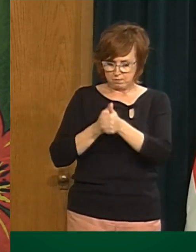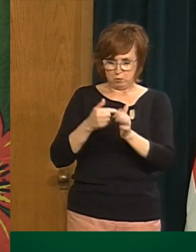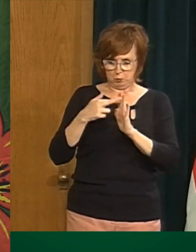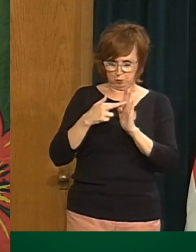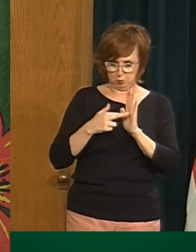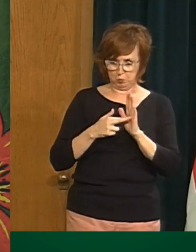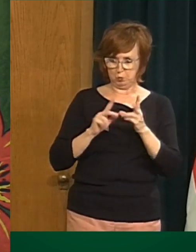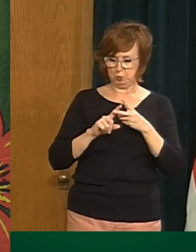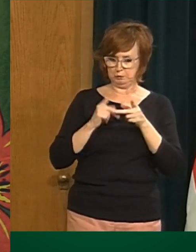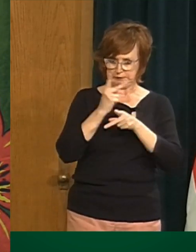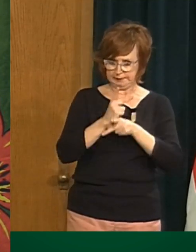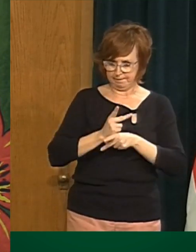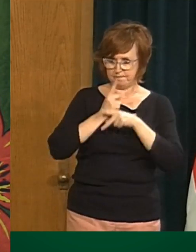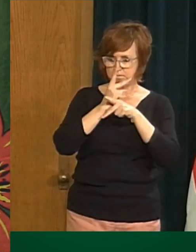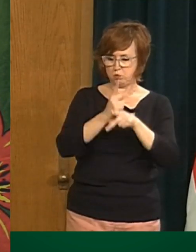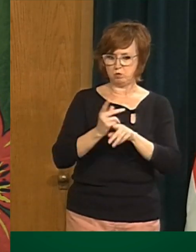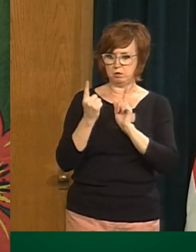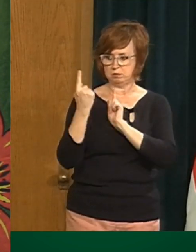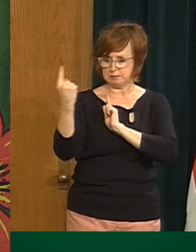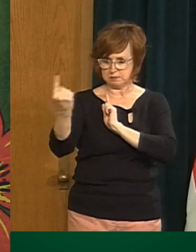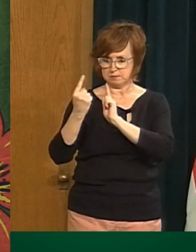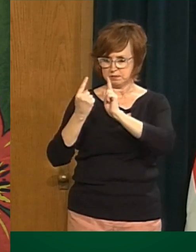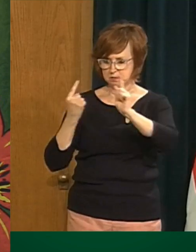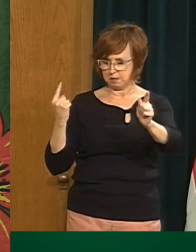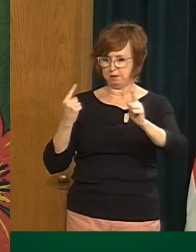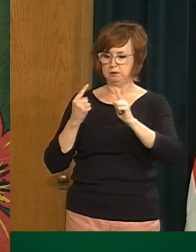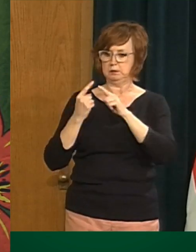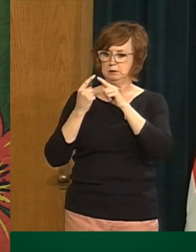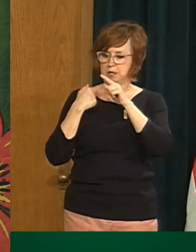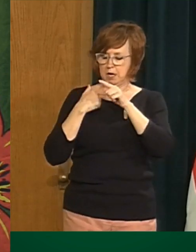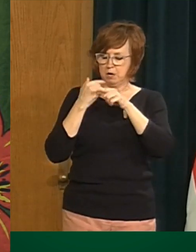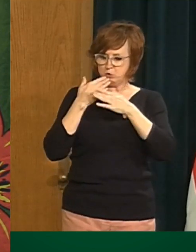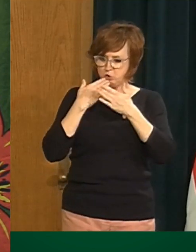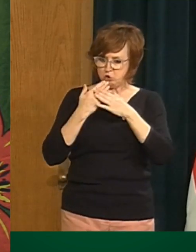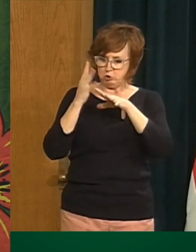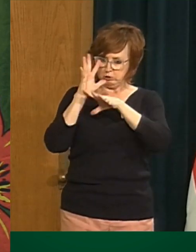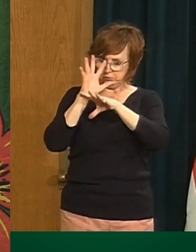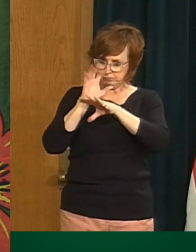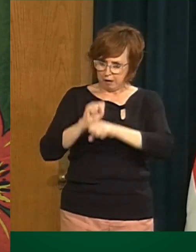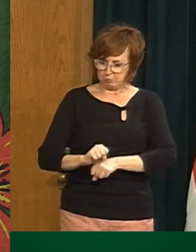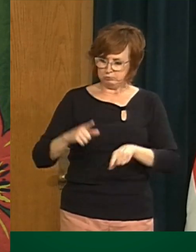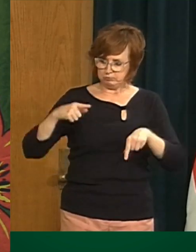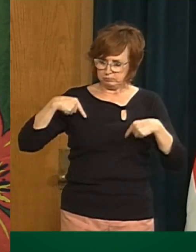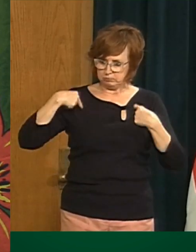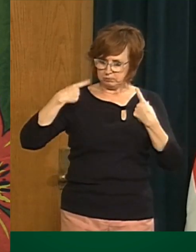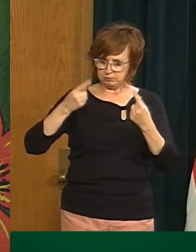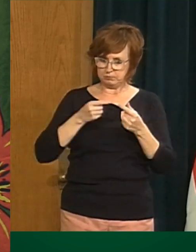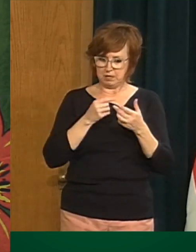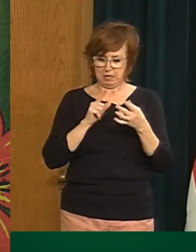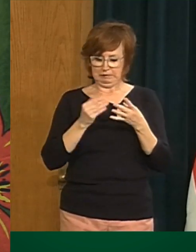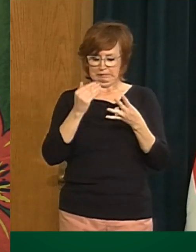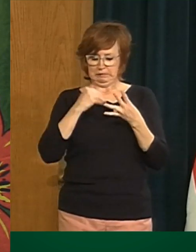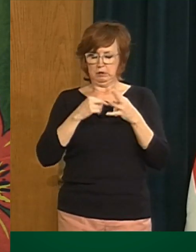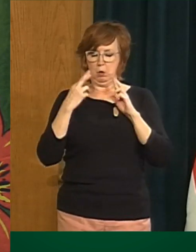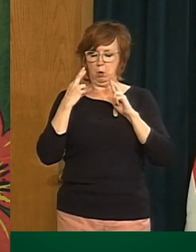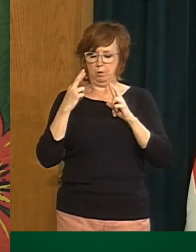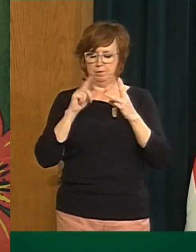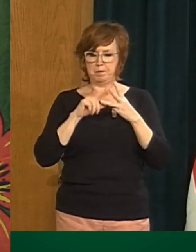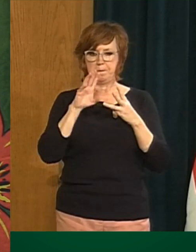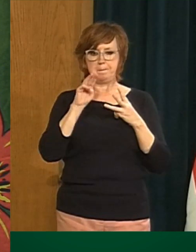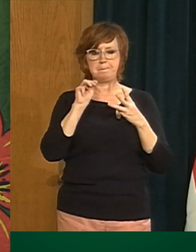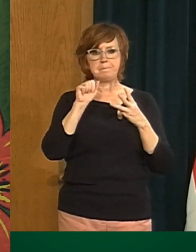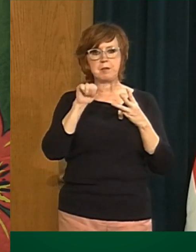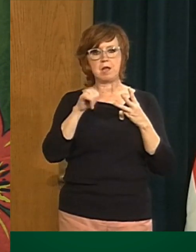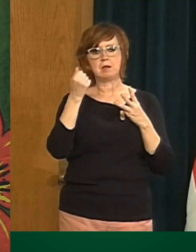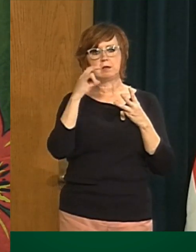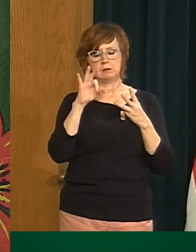have over the course of the last number of months now, that we will have very positive and favorable results